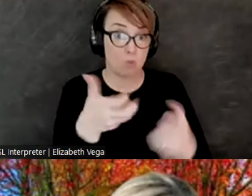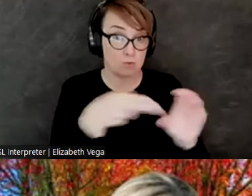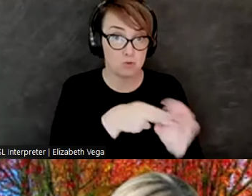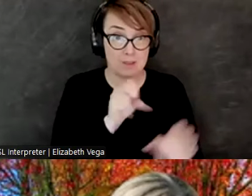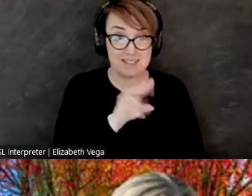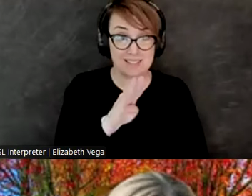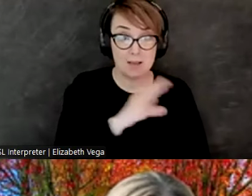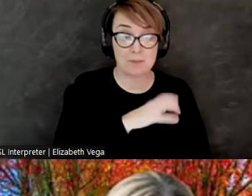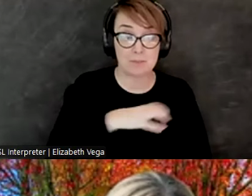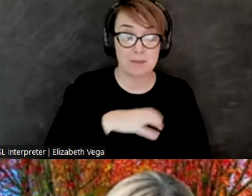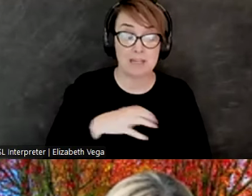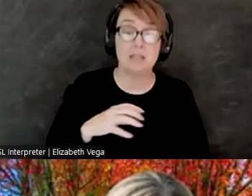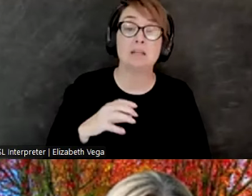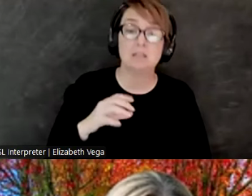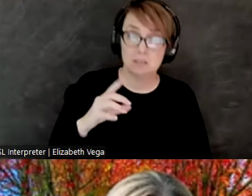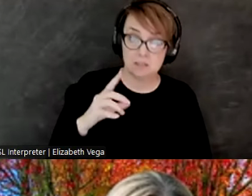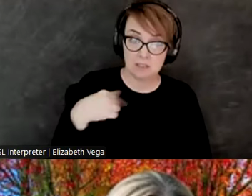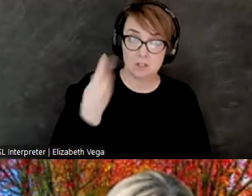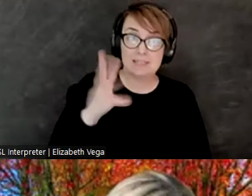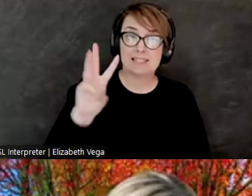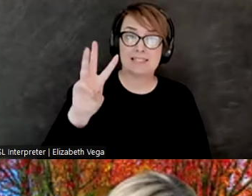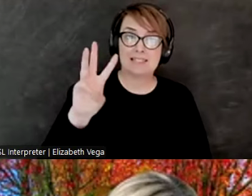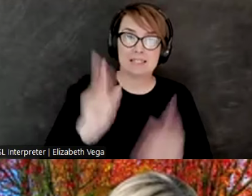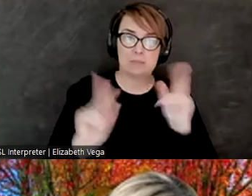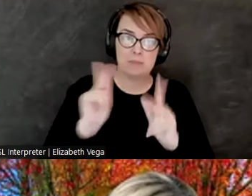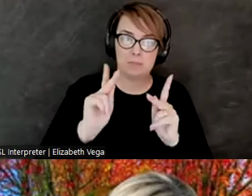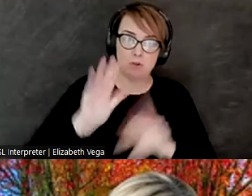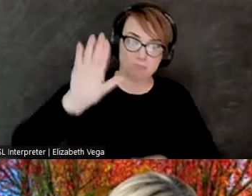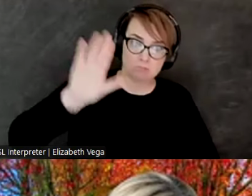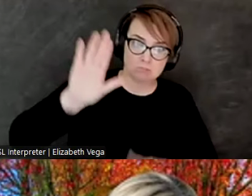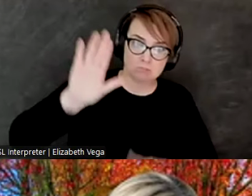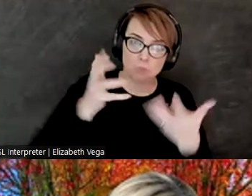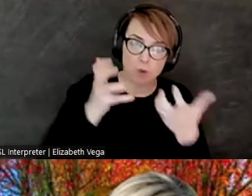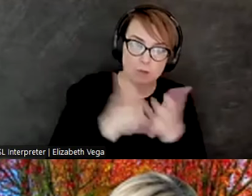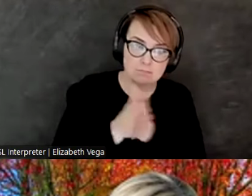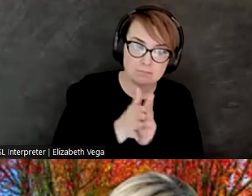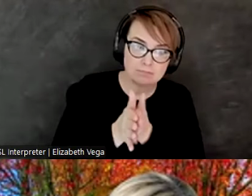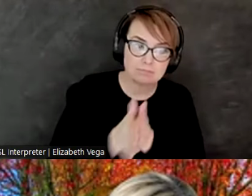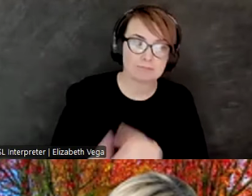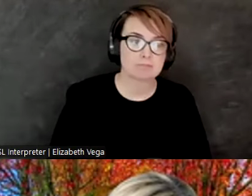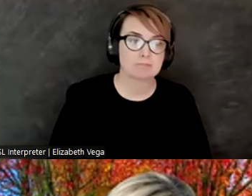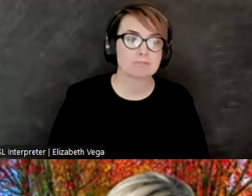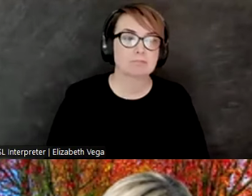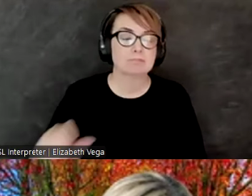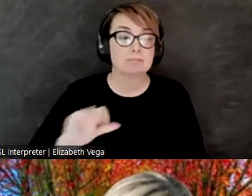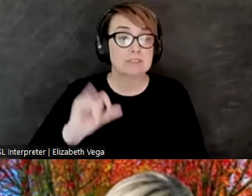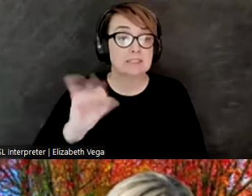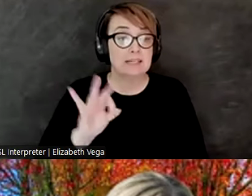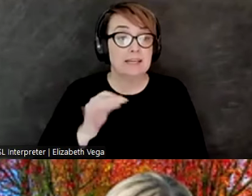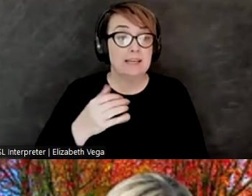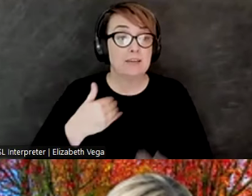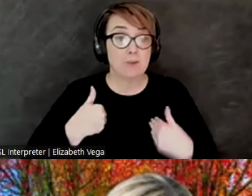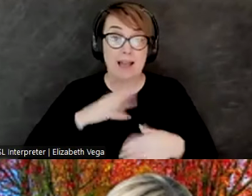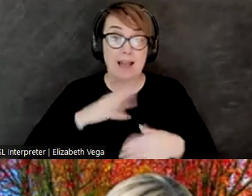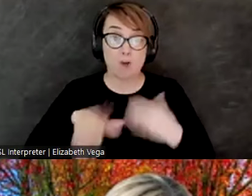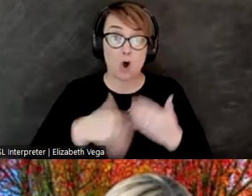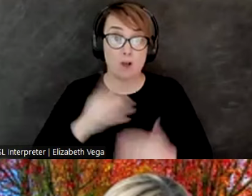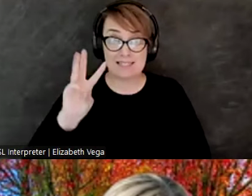had six people show interest. So, if we have all six members, then we have